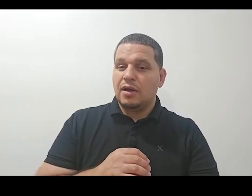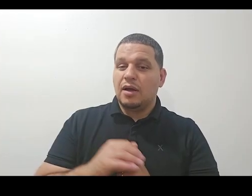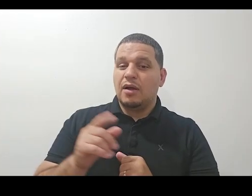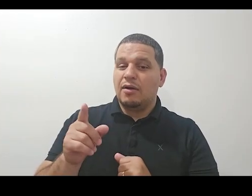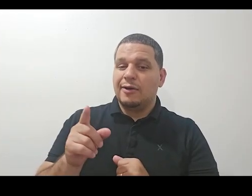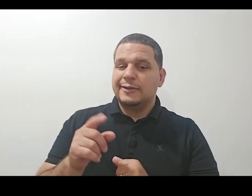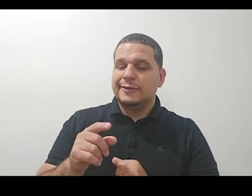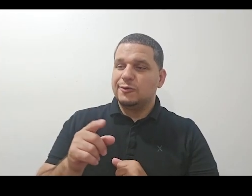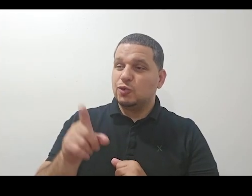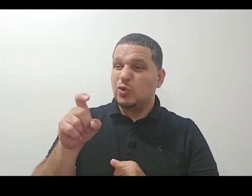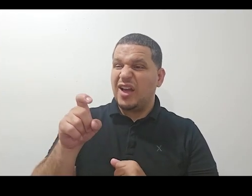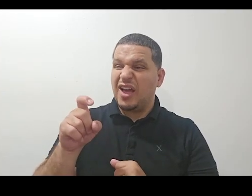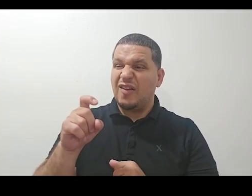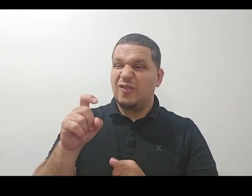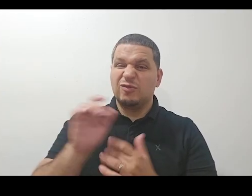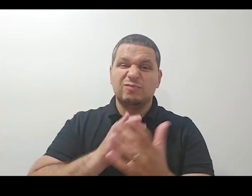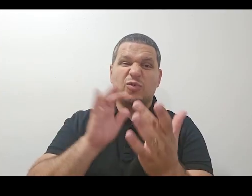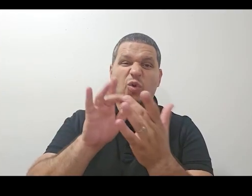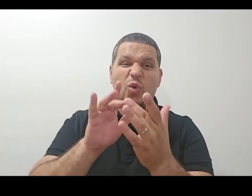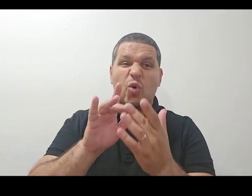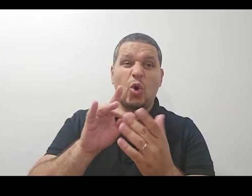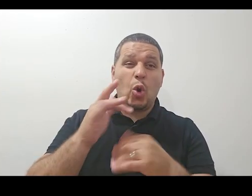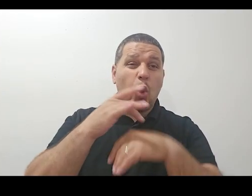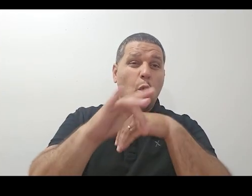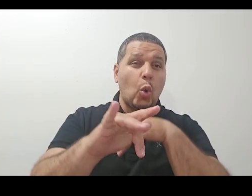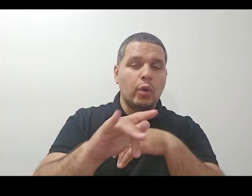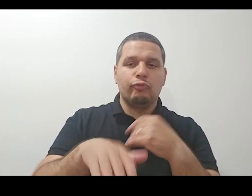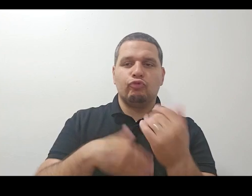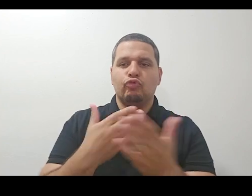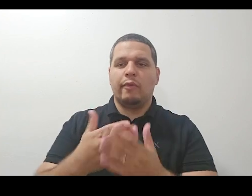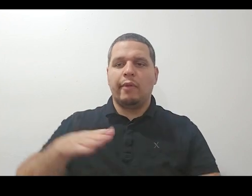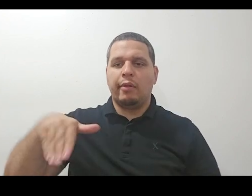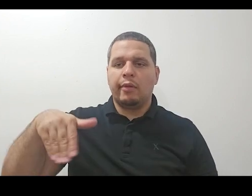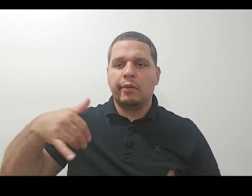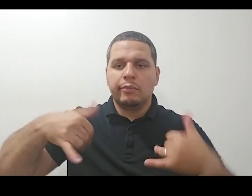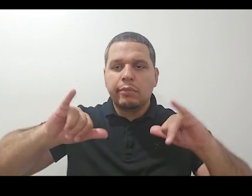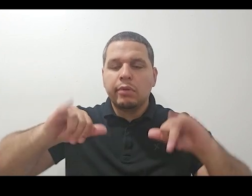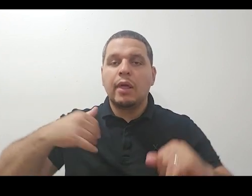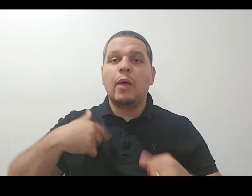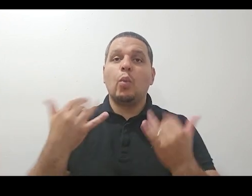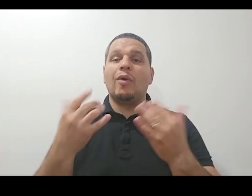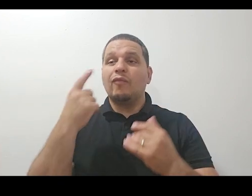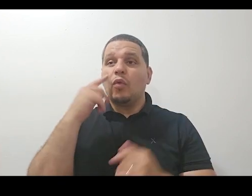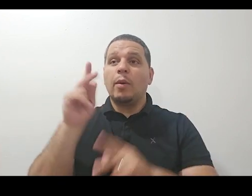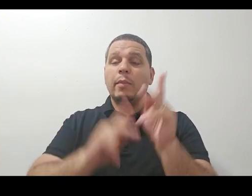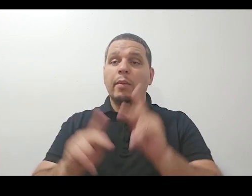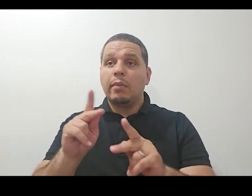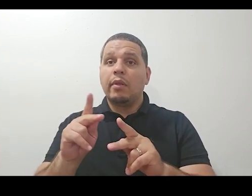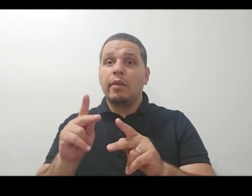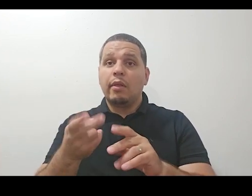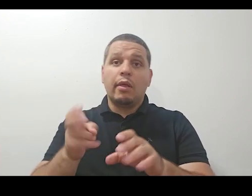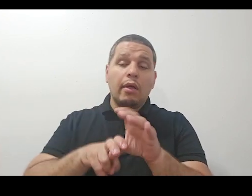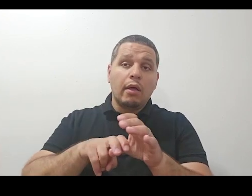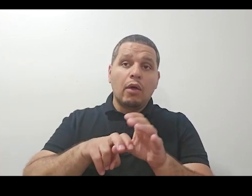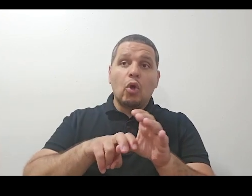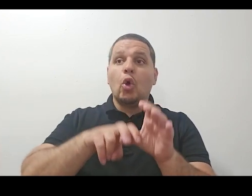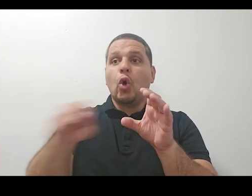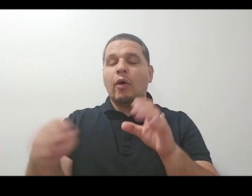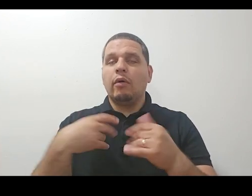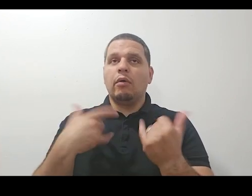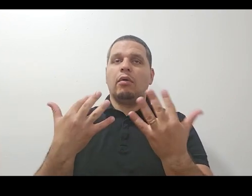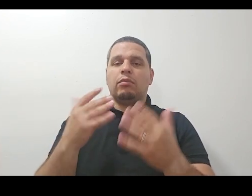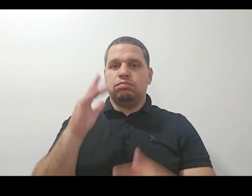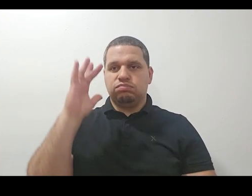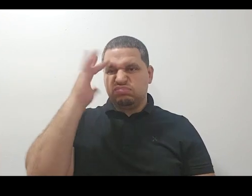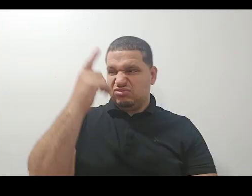you gotta call early and they're still late, and then you always have to wait for people to get on and off too, which is very